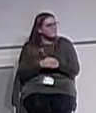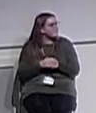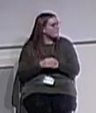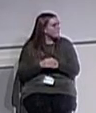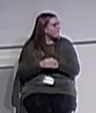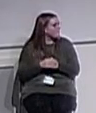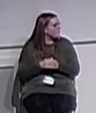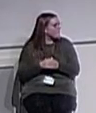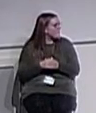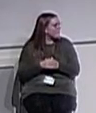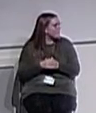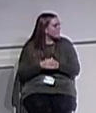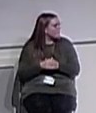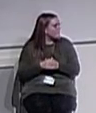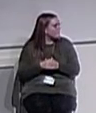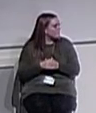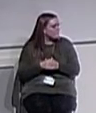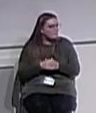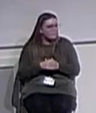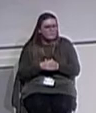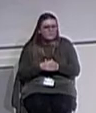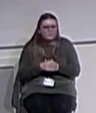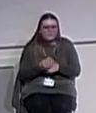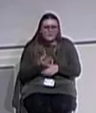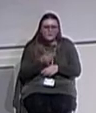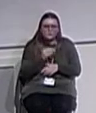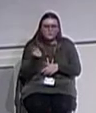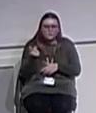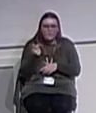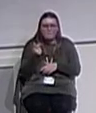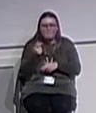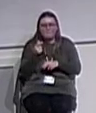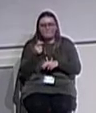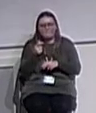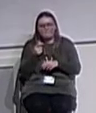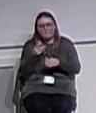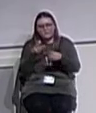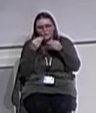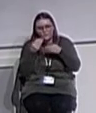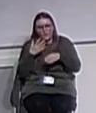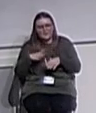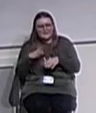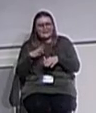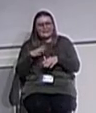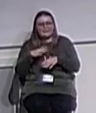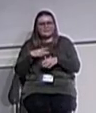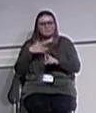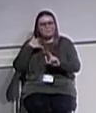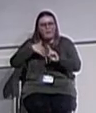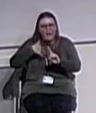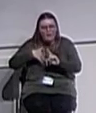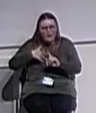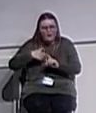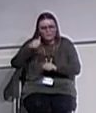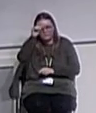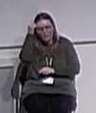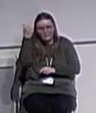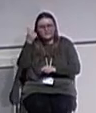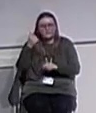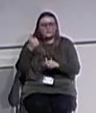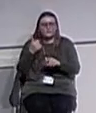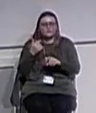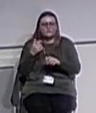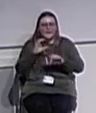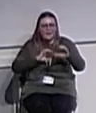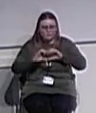you do have to, say, have a good grounding in chemistry for. So, for instance, if you want to carry on in a biochemistry, medical biochemistry or molecular biology